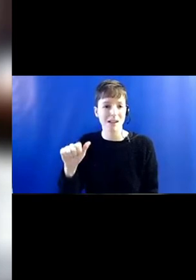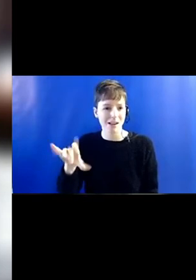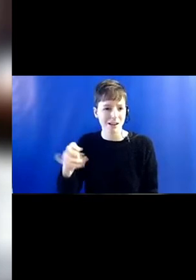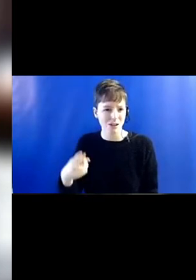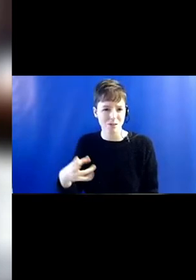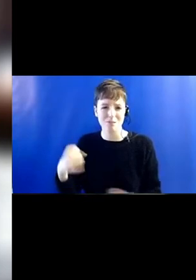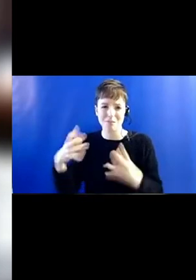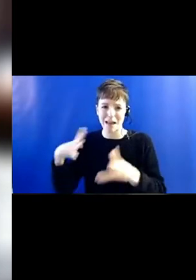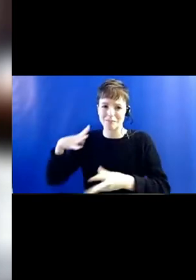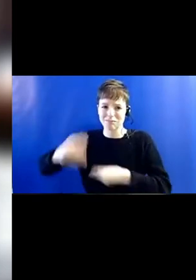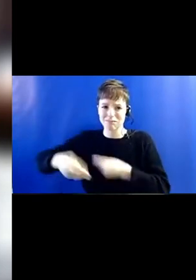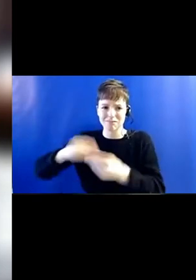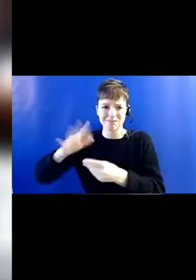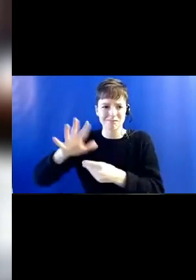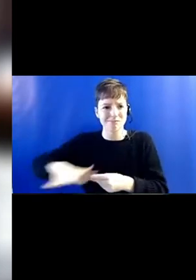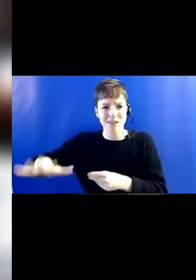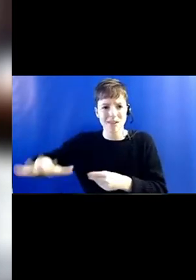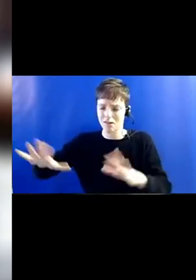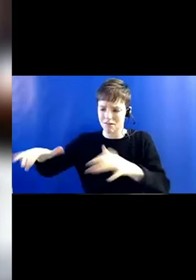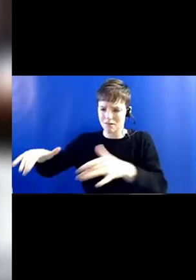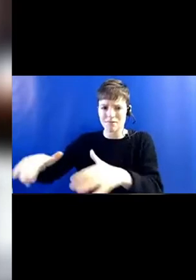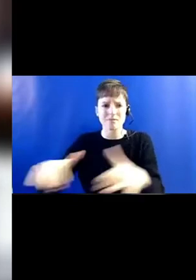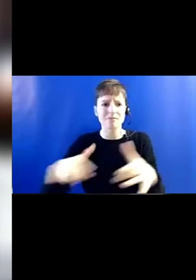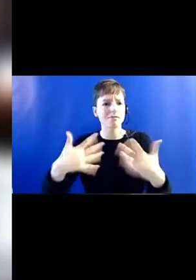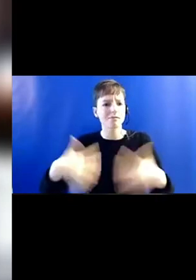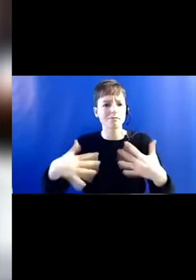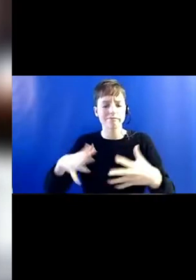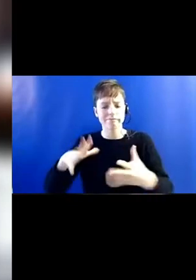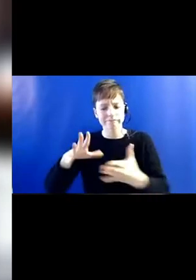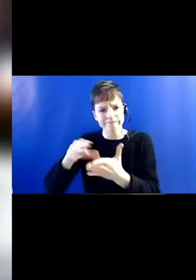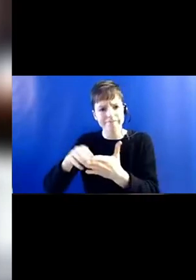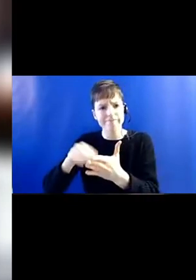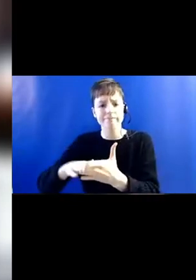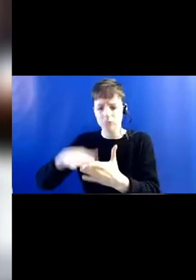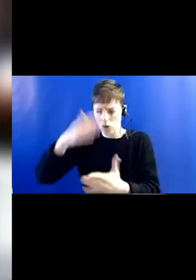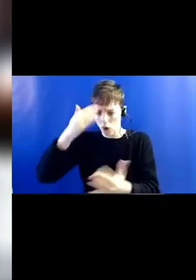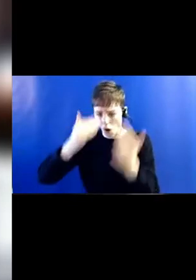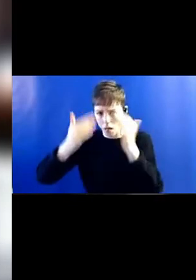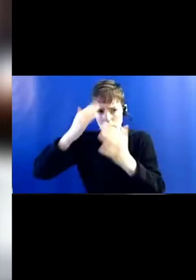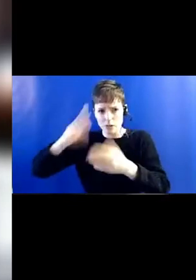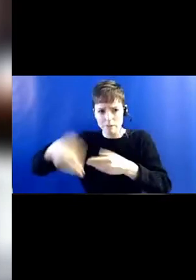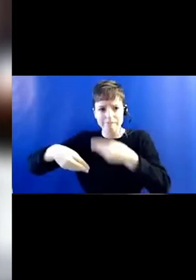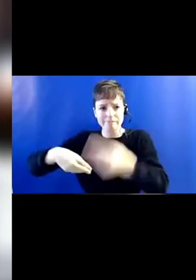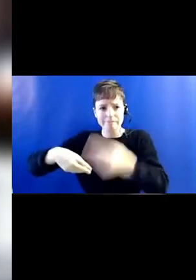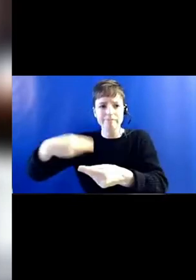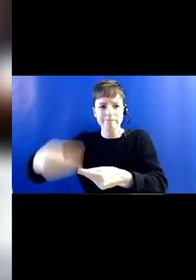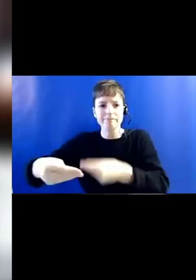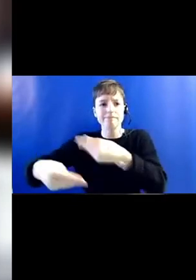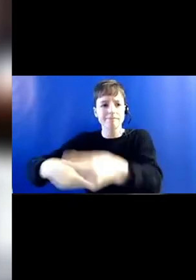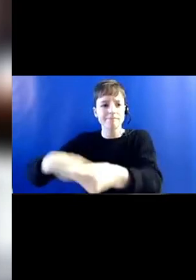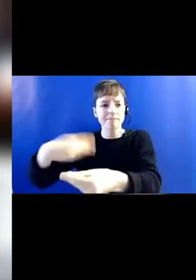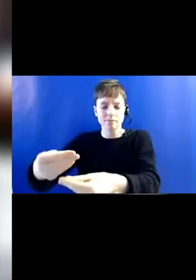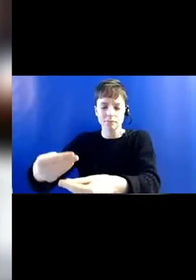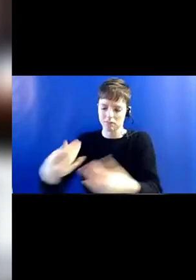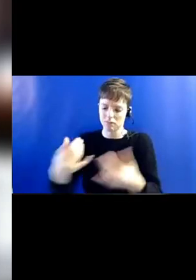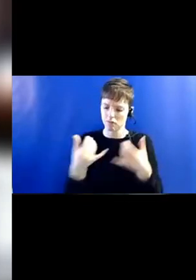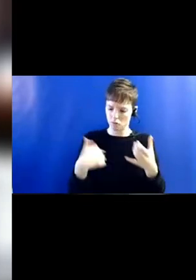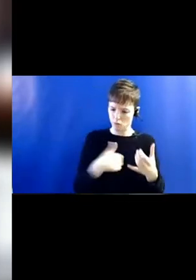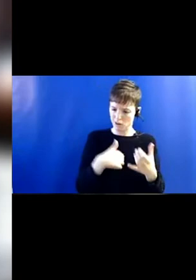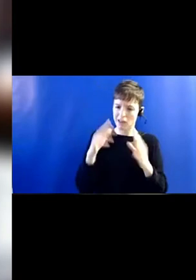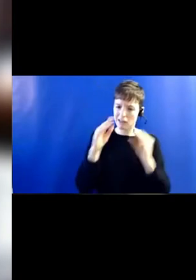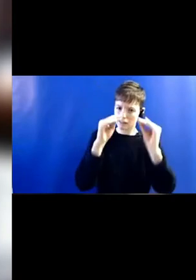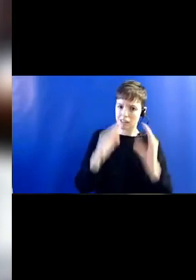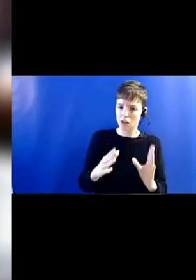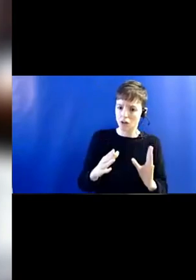knowledge to the next generation. And as instructors at UBC, we're grateful for the opportunity to continue